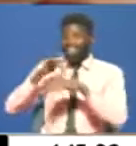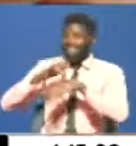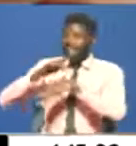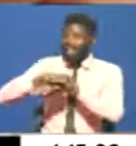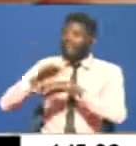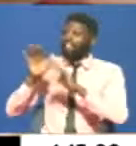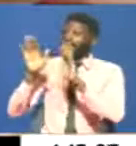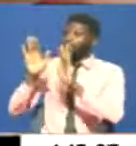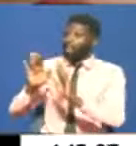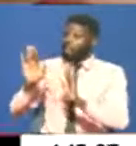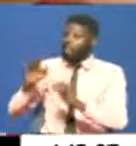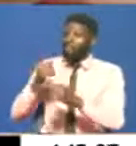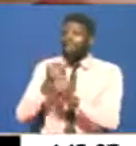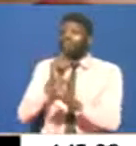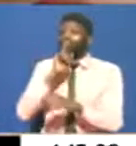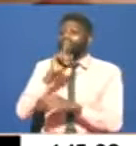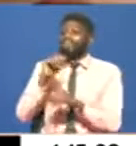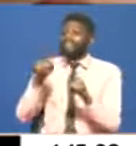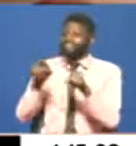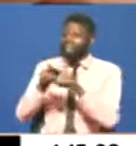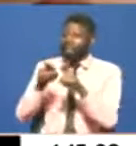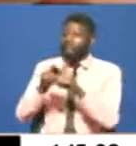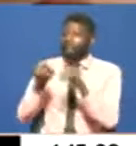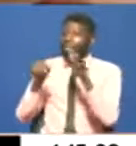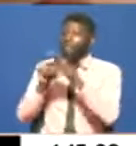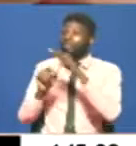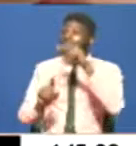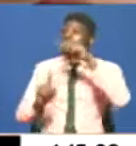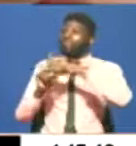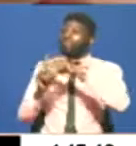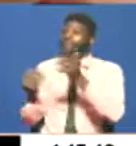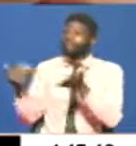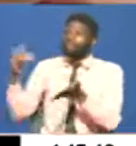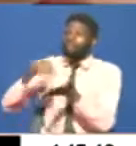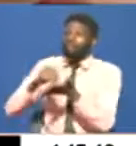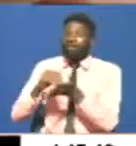rising tensions among citizens.